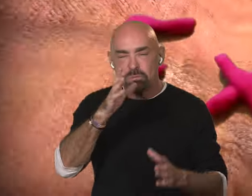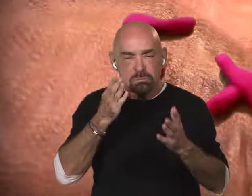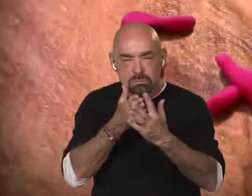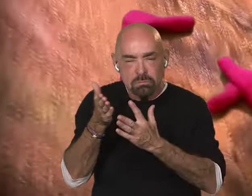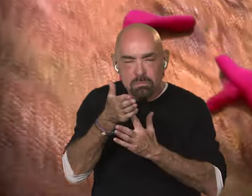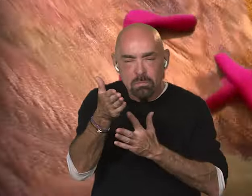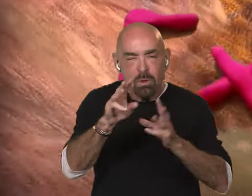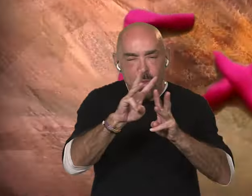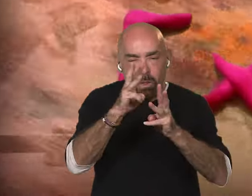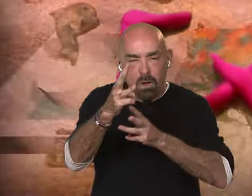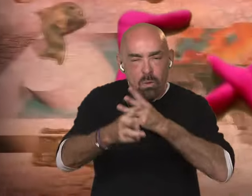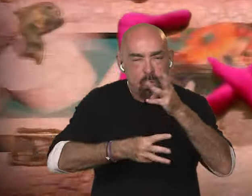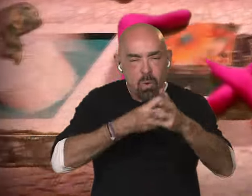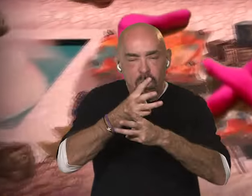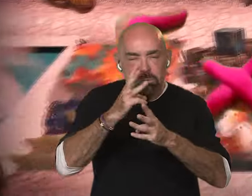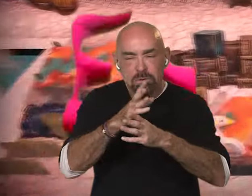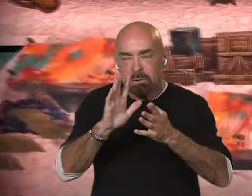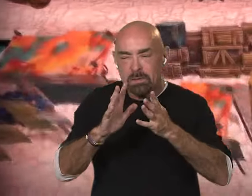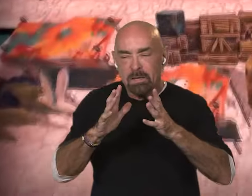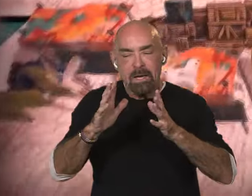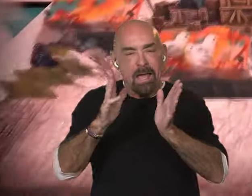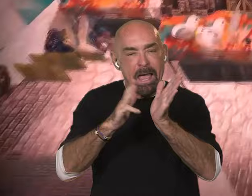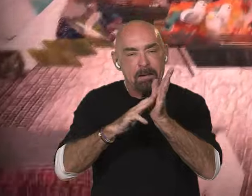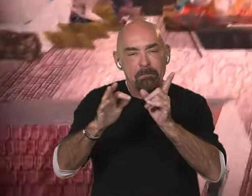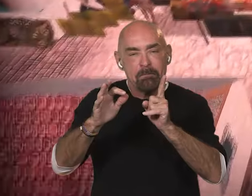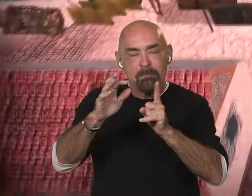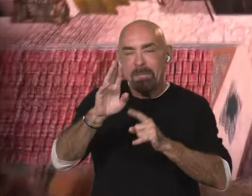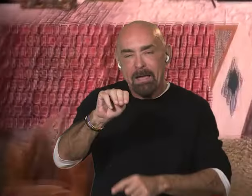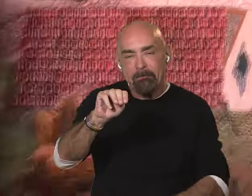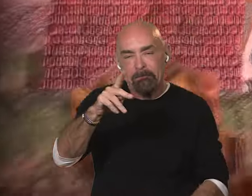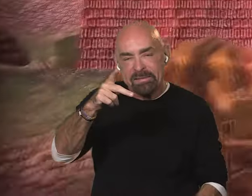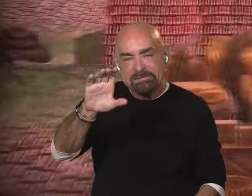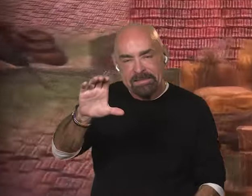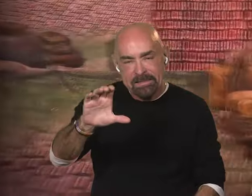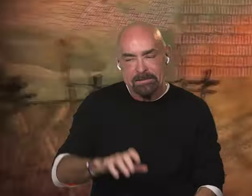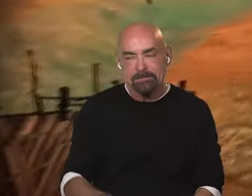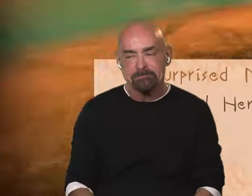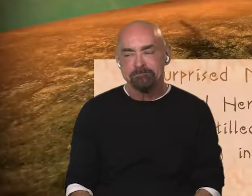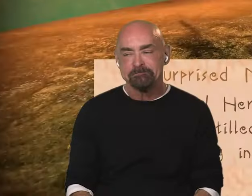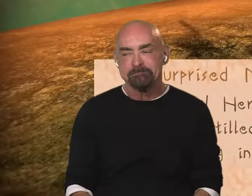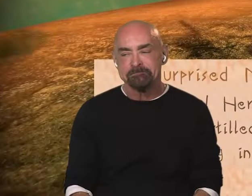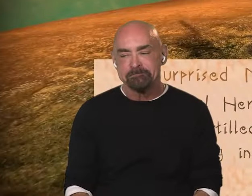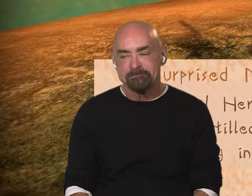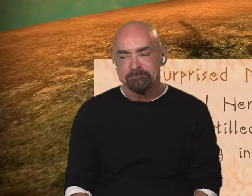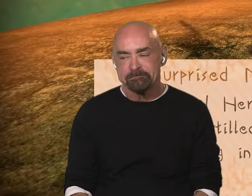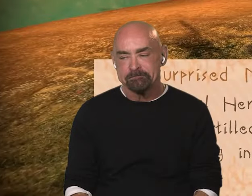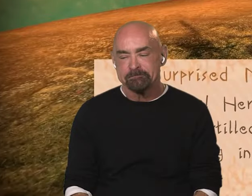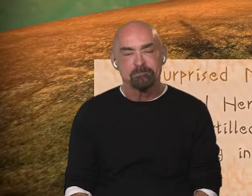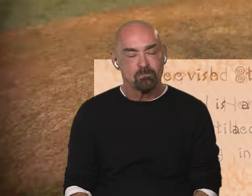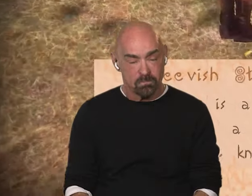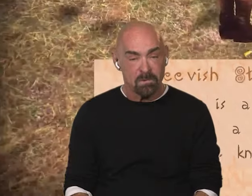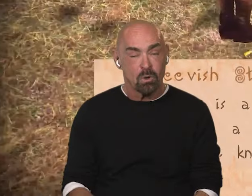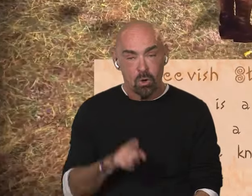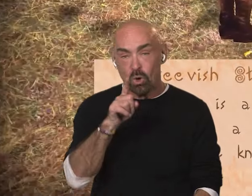In Judoro, you will explore a world full of eccentric stories and handcrafted NPCs.